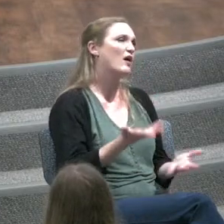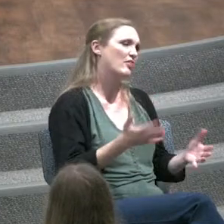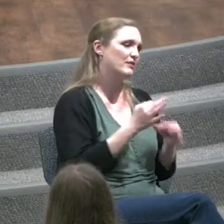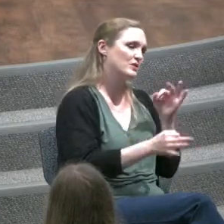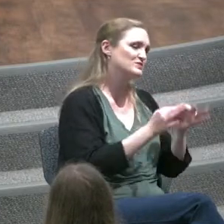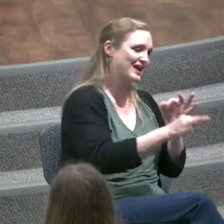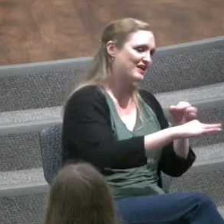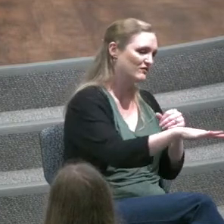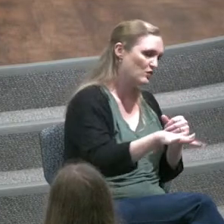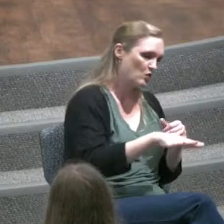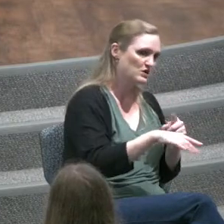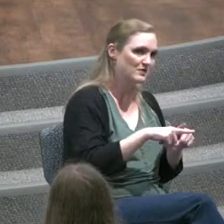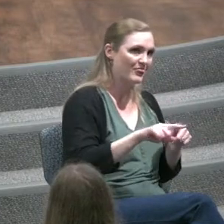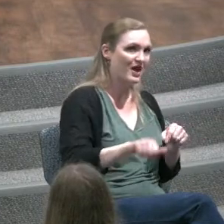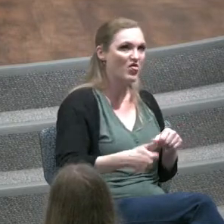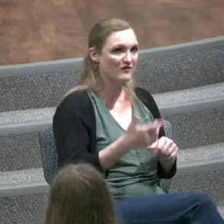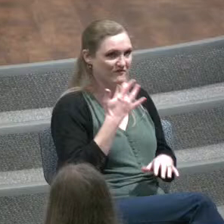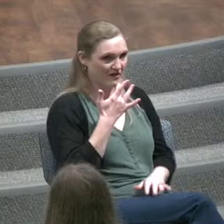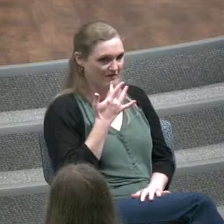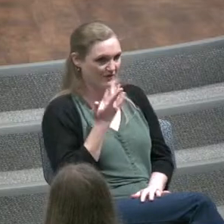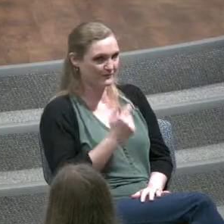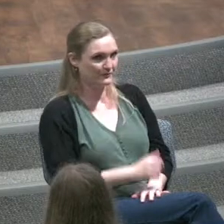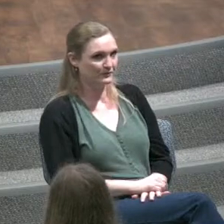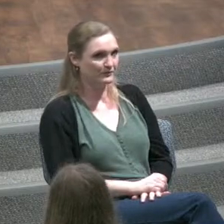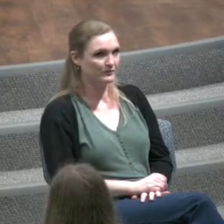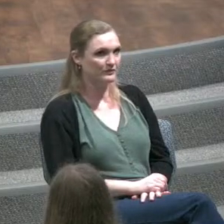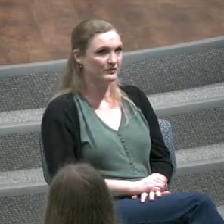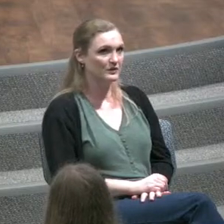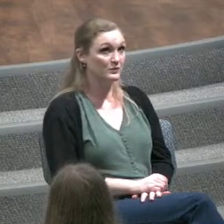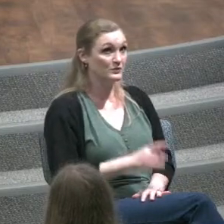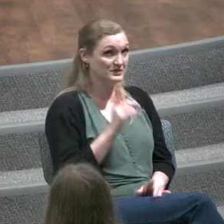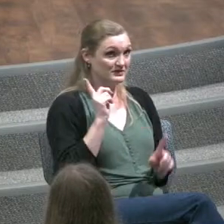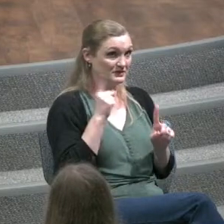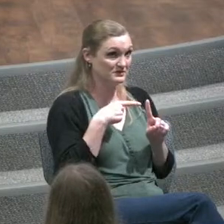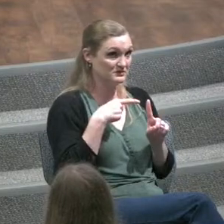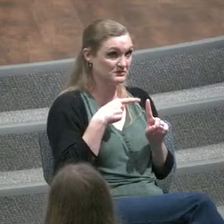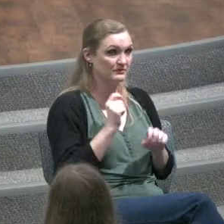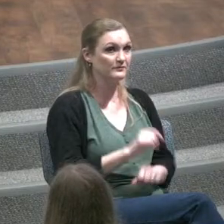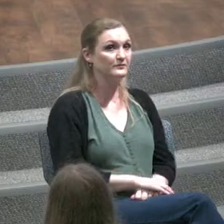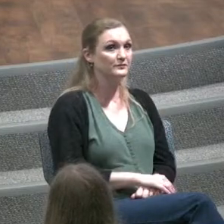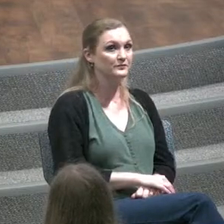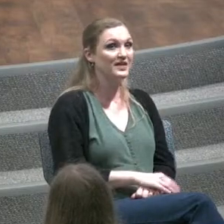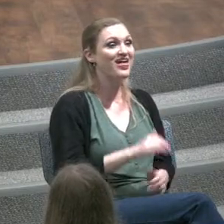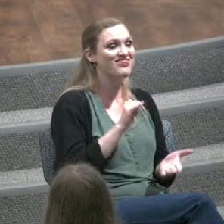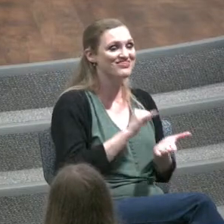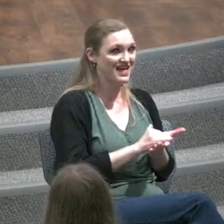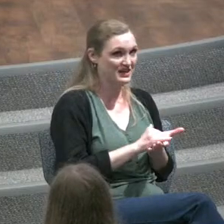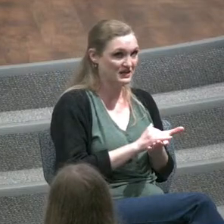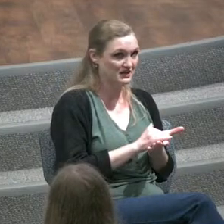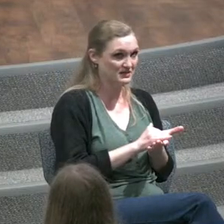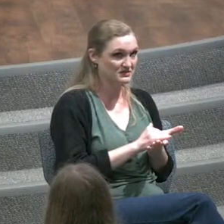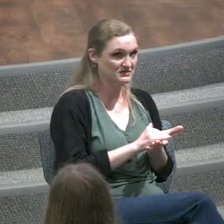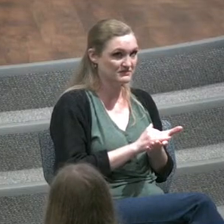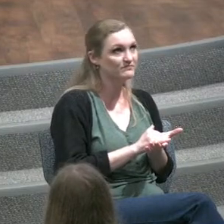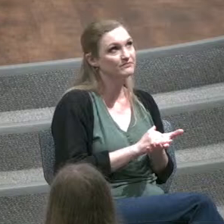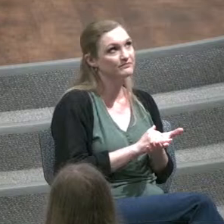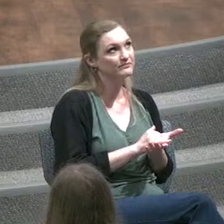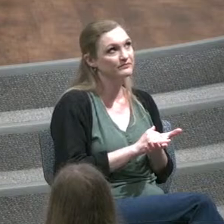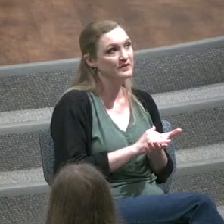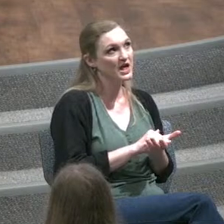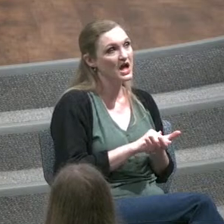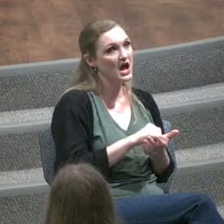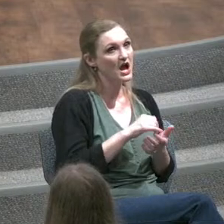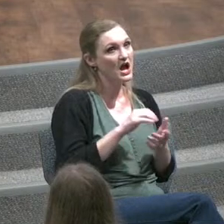mosaic floors and things at Zipporee, my favorite thing was this. And that is, there